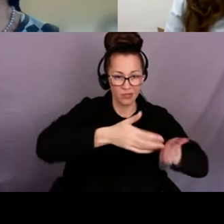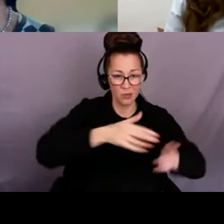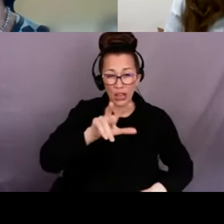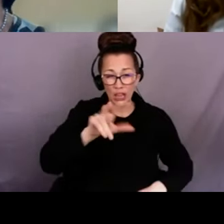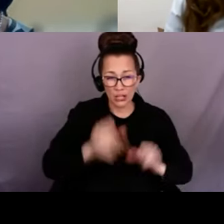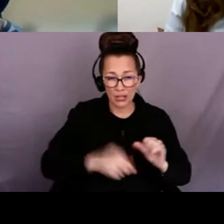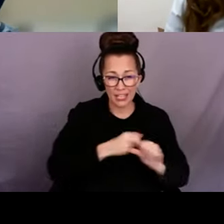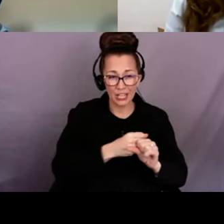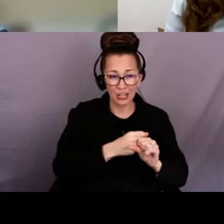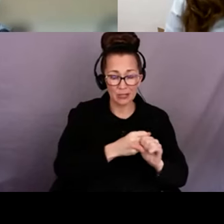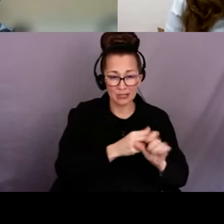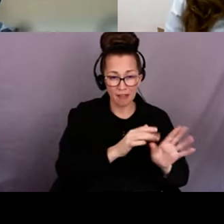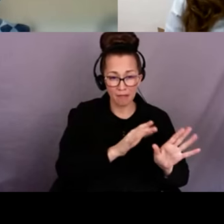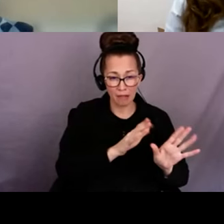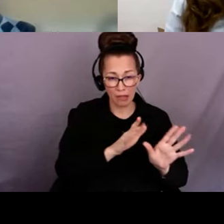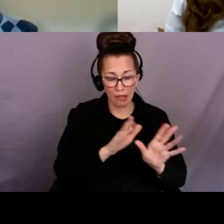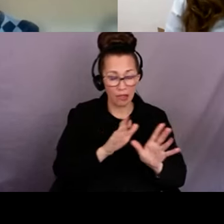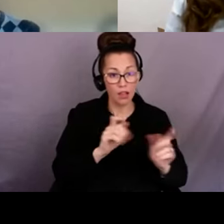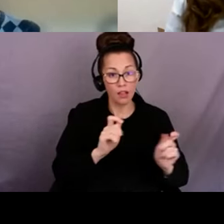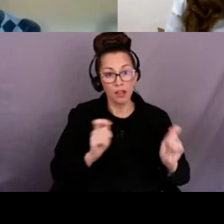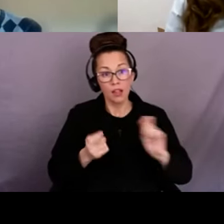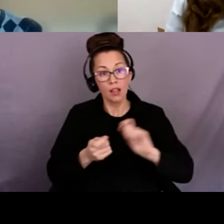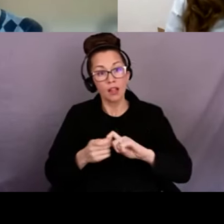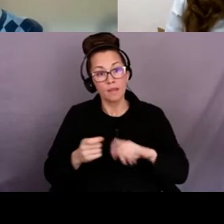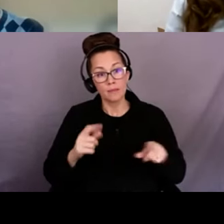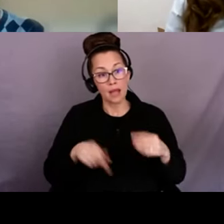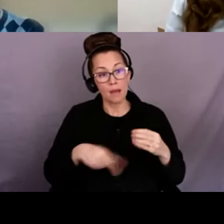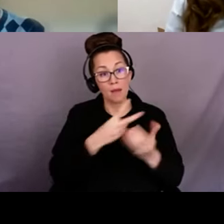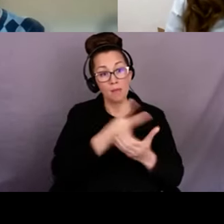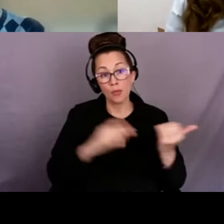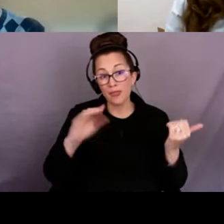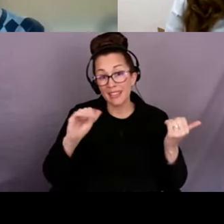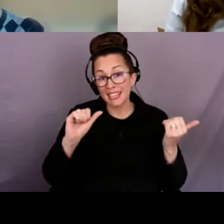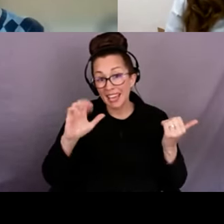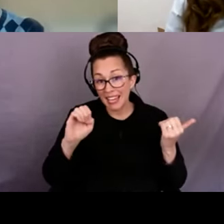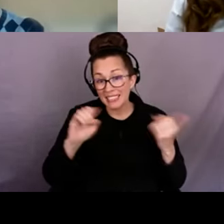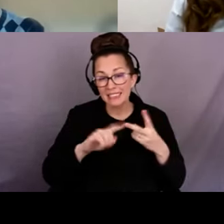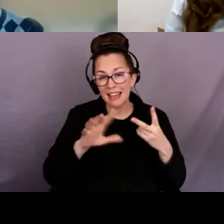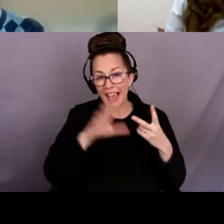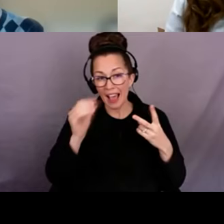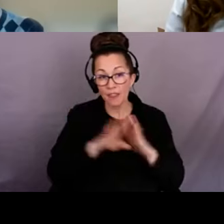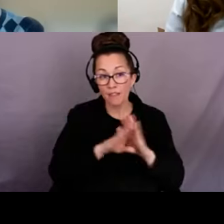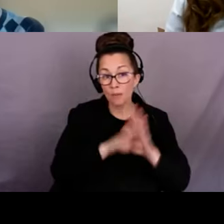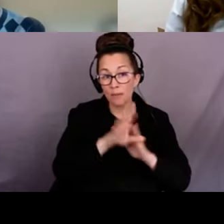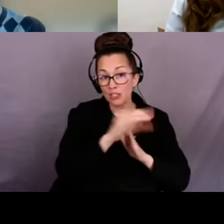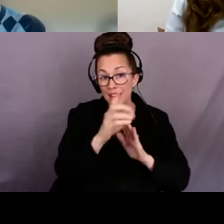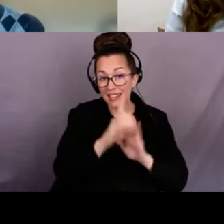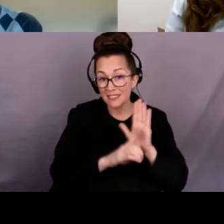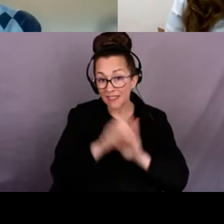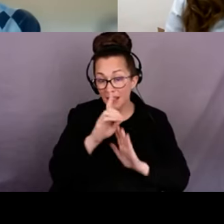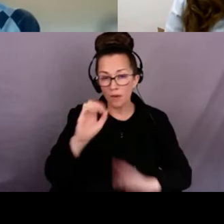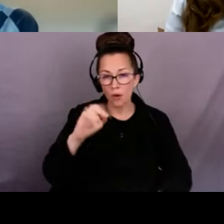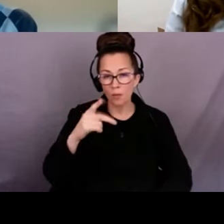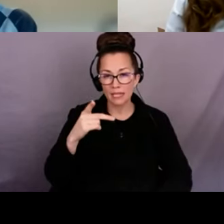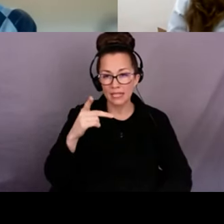about institutional knowledge, about both the case and the formation and development of OPWDD